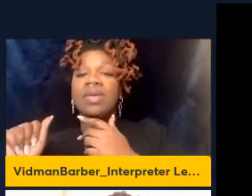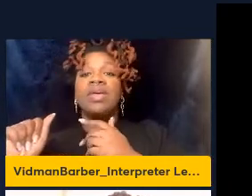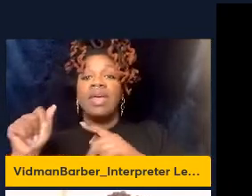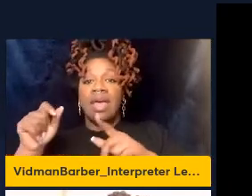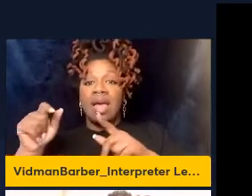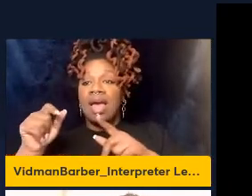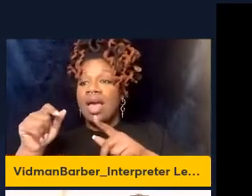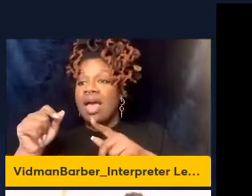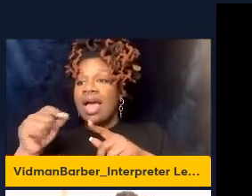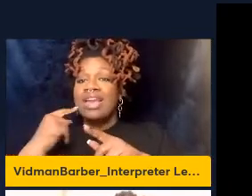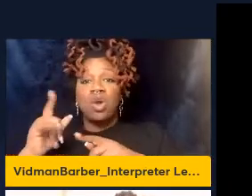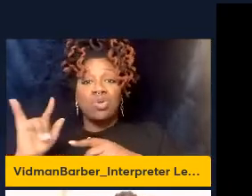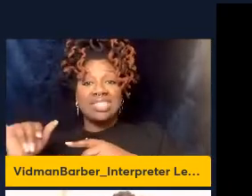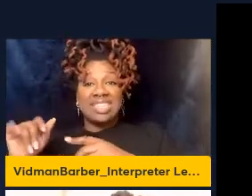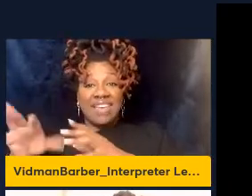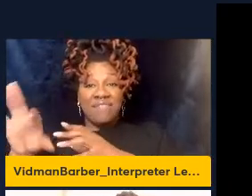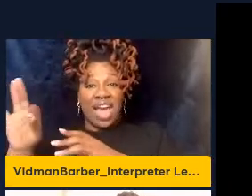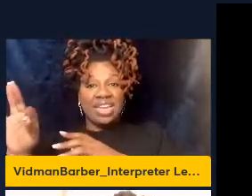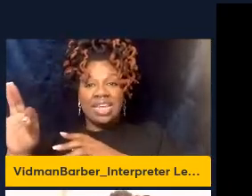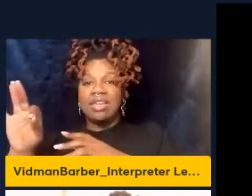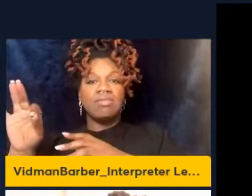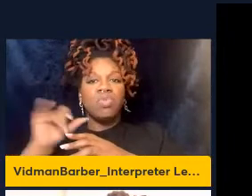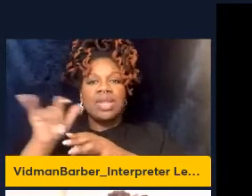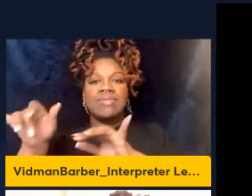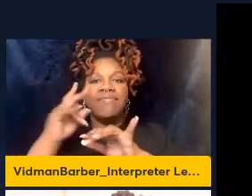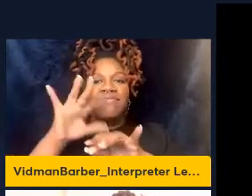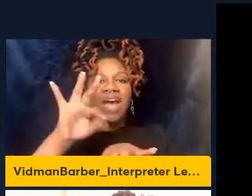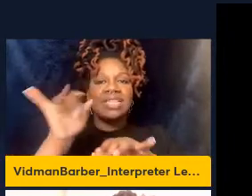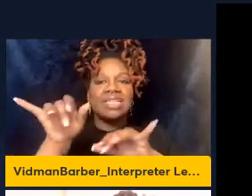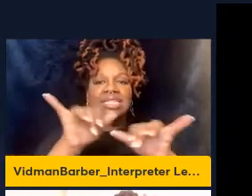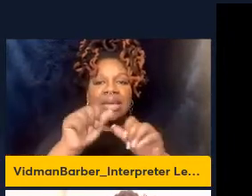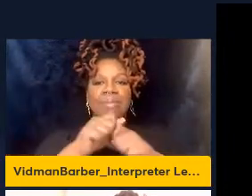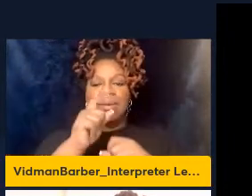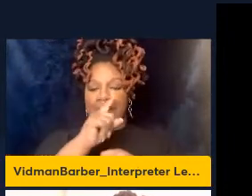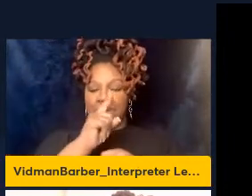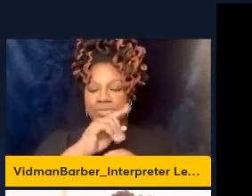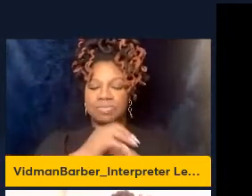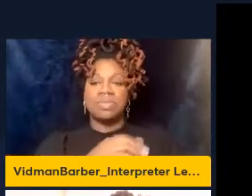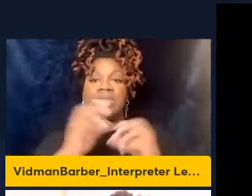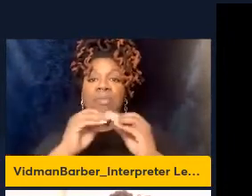So of course they get overlooked because the models that we focus on for studying diabetes